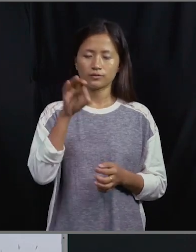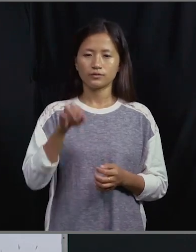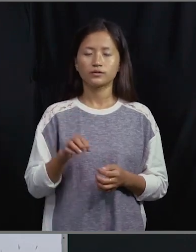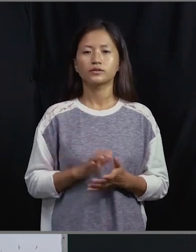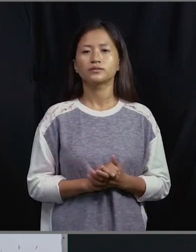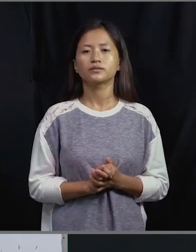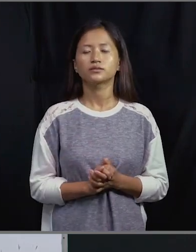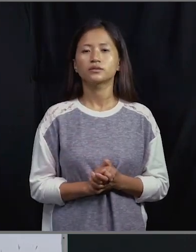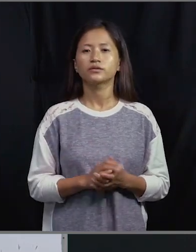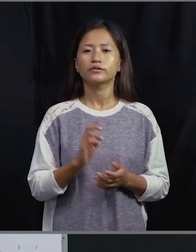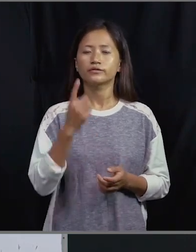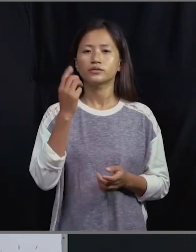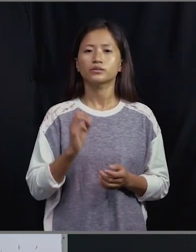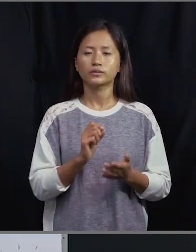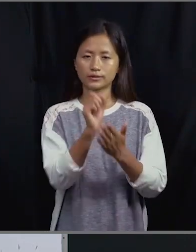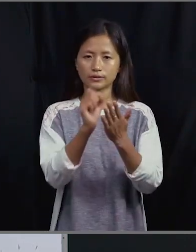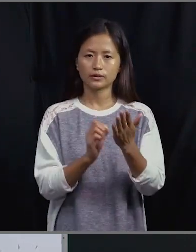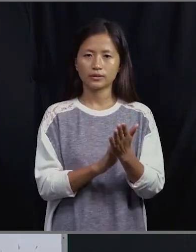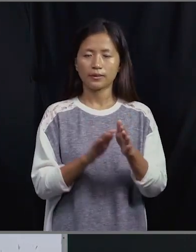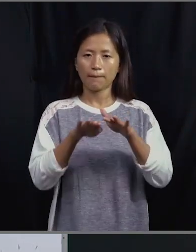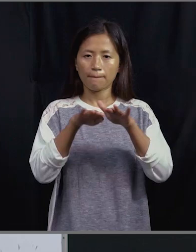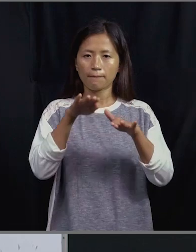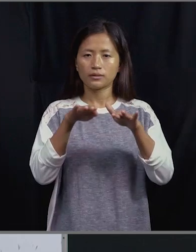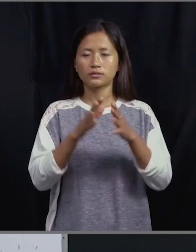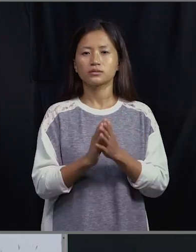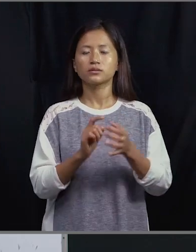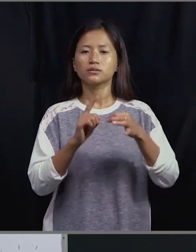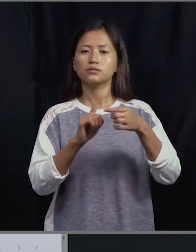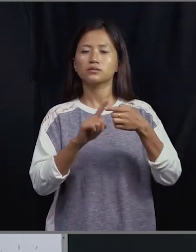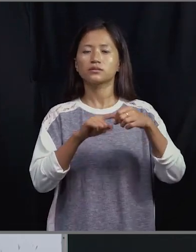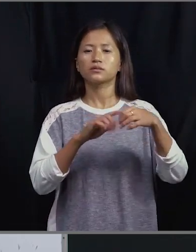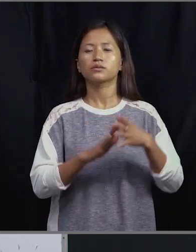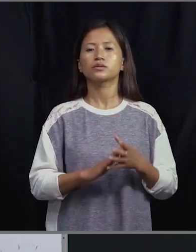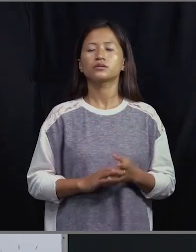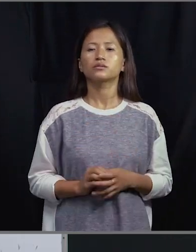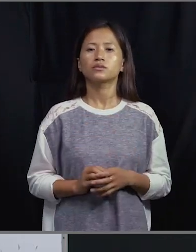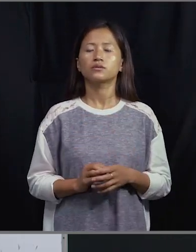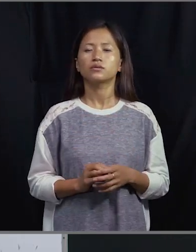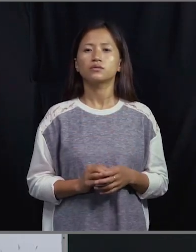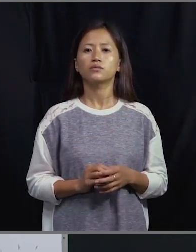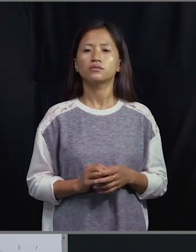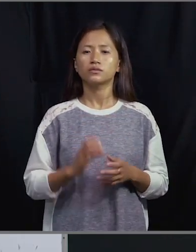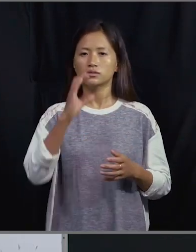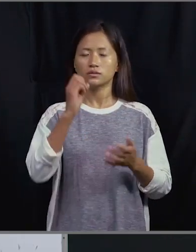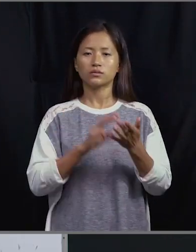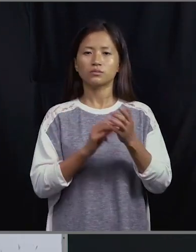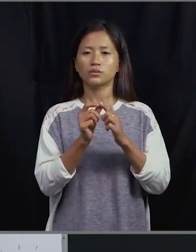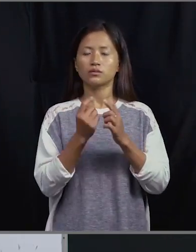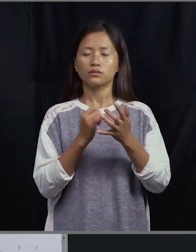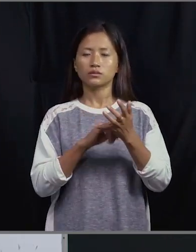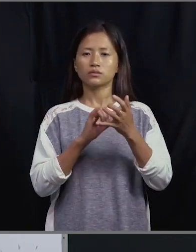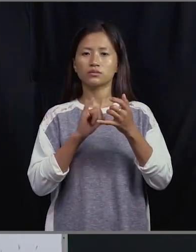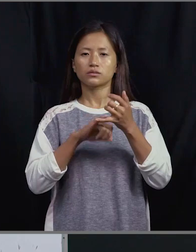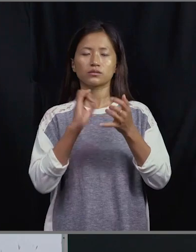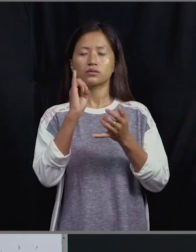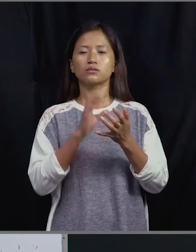this, first we need to write down the balanced chemical equation. The balanced chemical equation for combustion of methane will